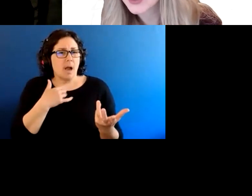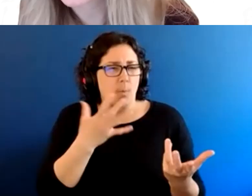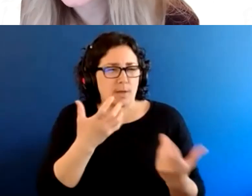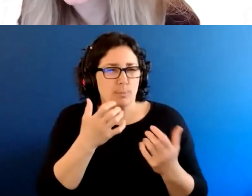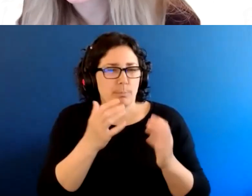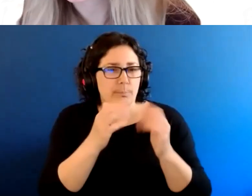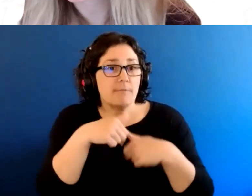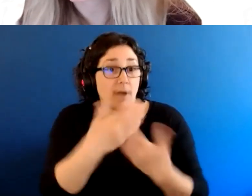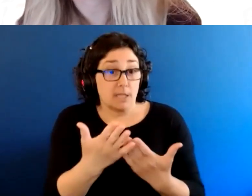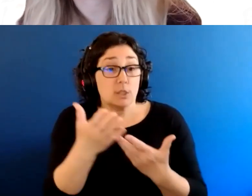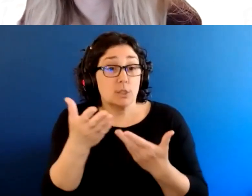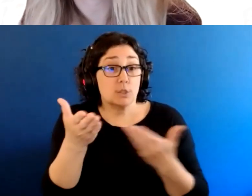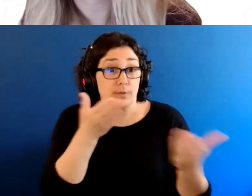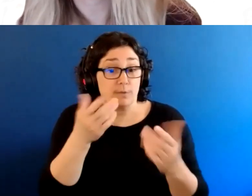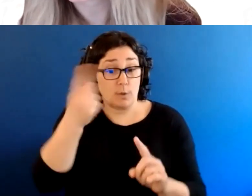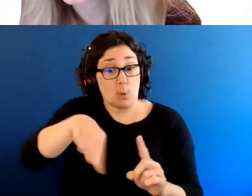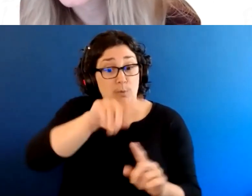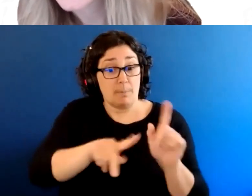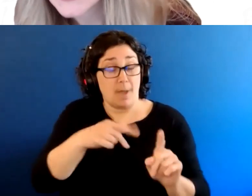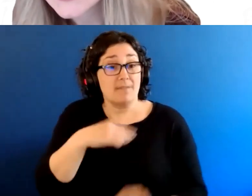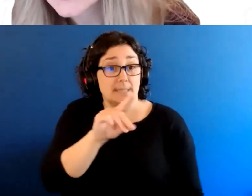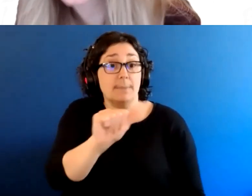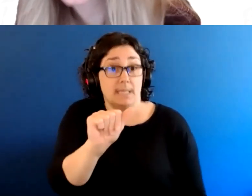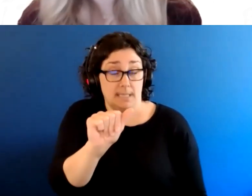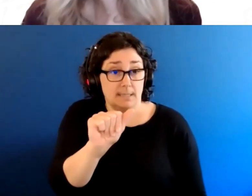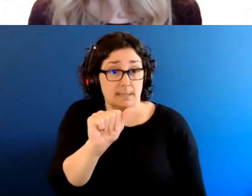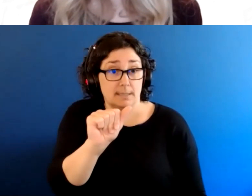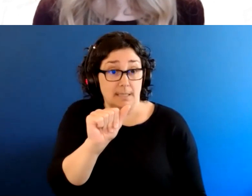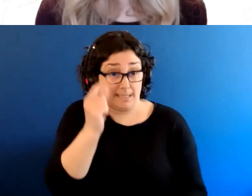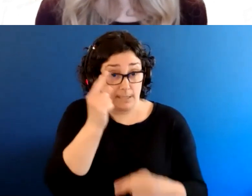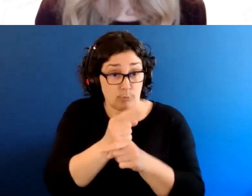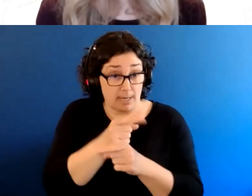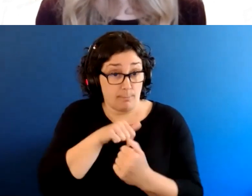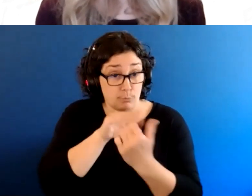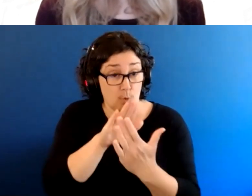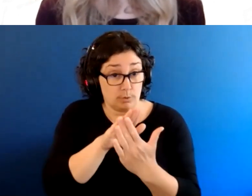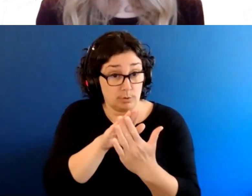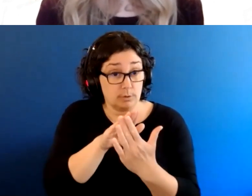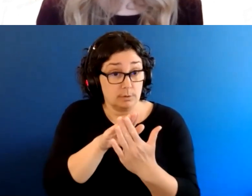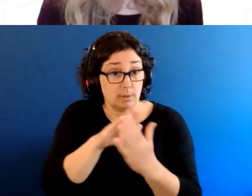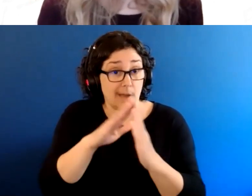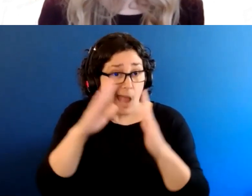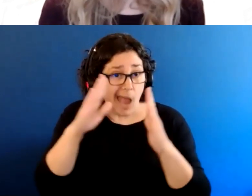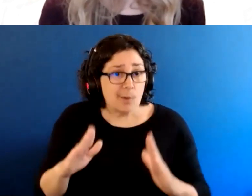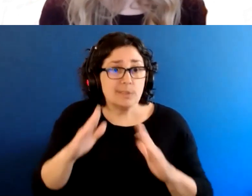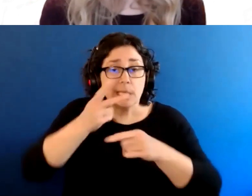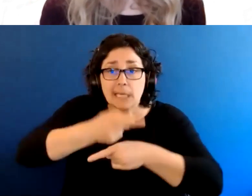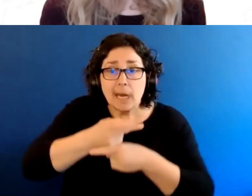provide services to persons with disabilities. Is this the way to go, such as housing and